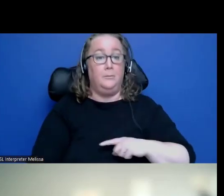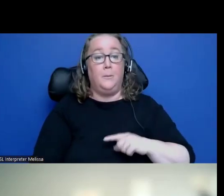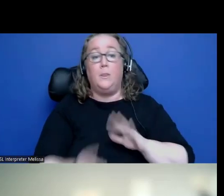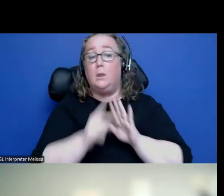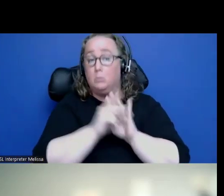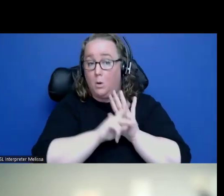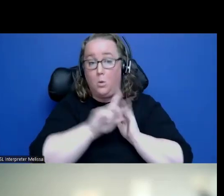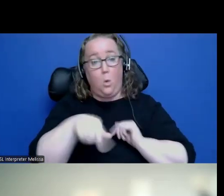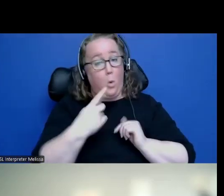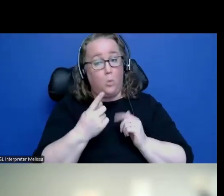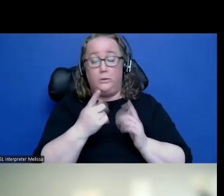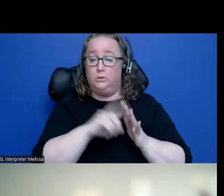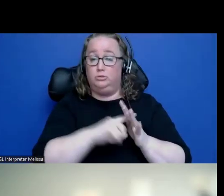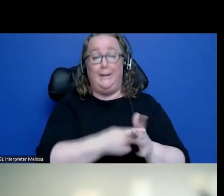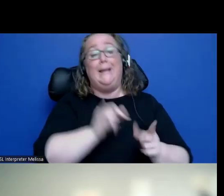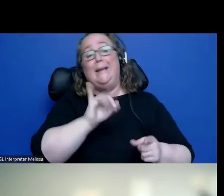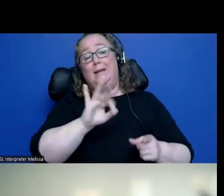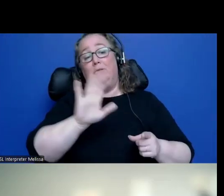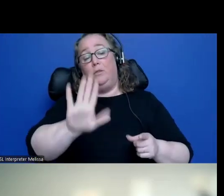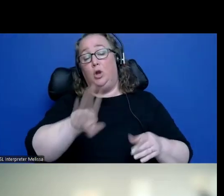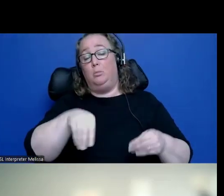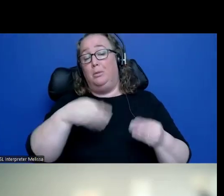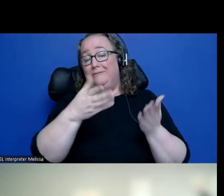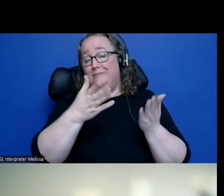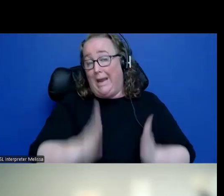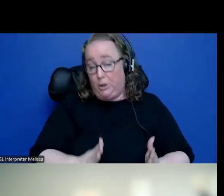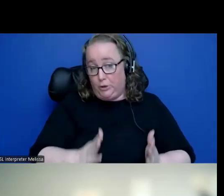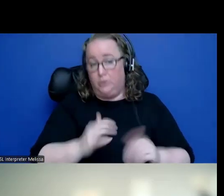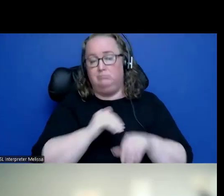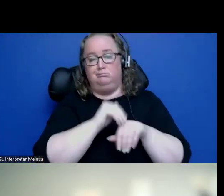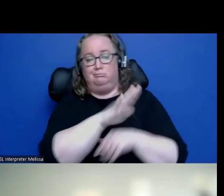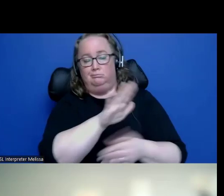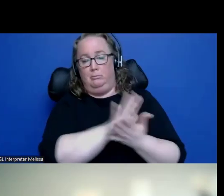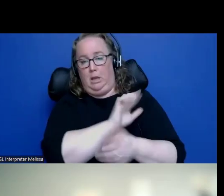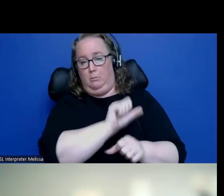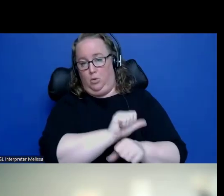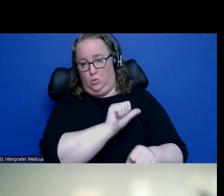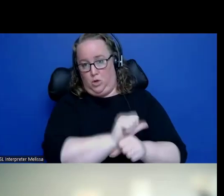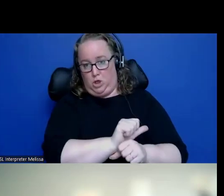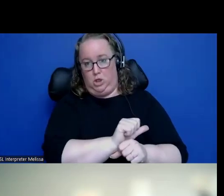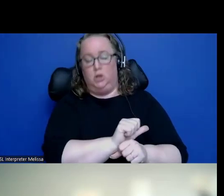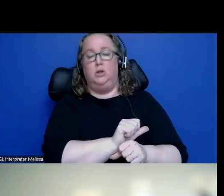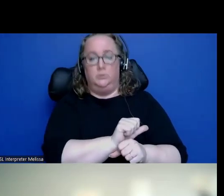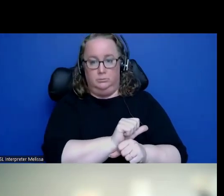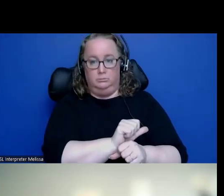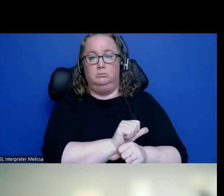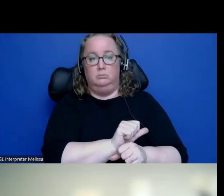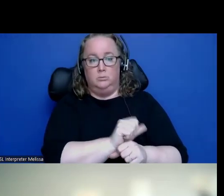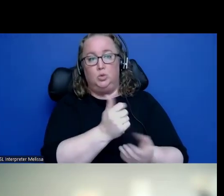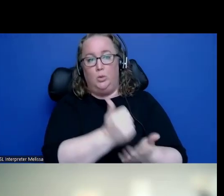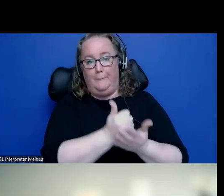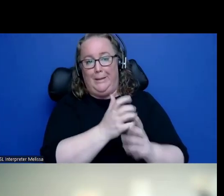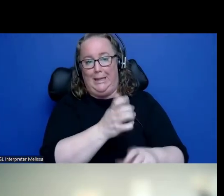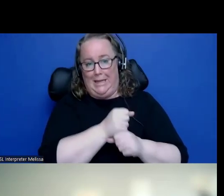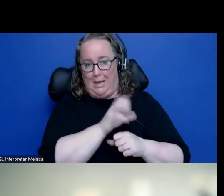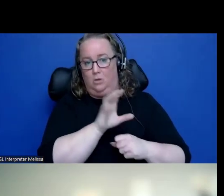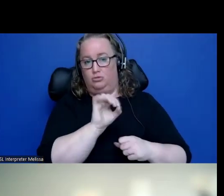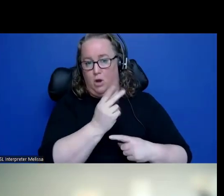initiated if the patient's provider has submitted paperwork to seek a Rogers